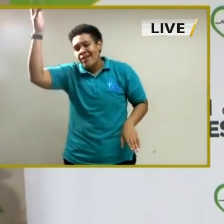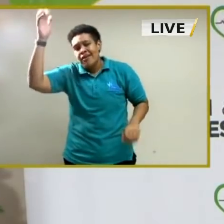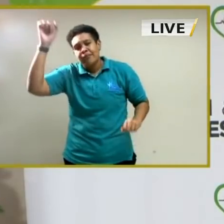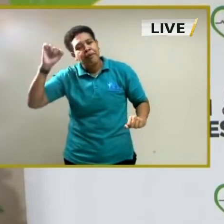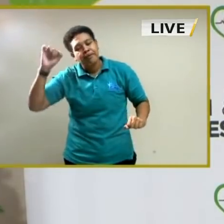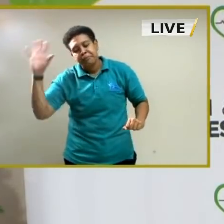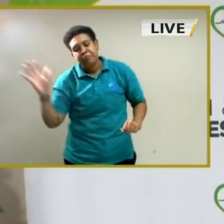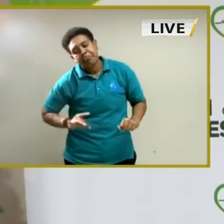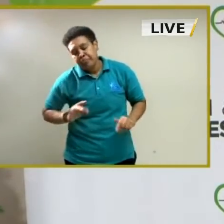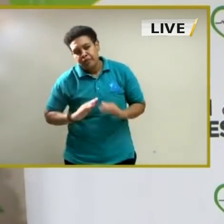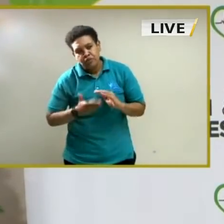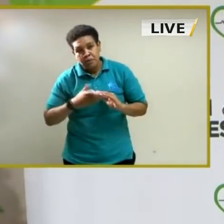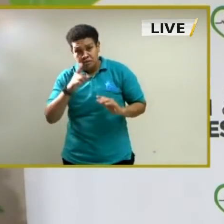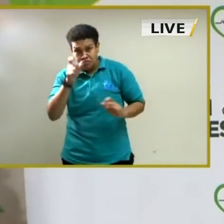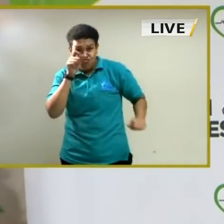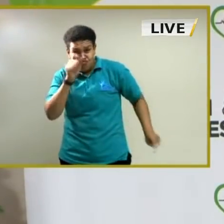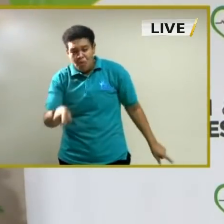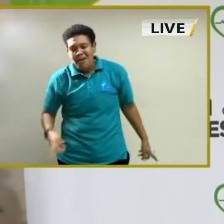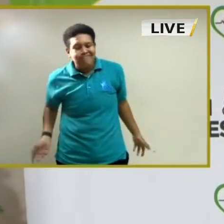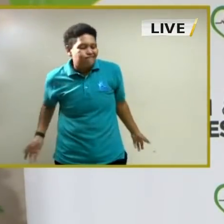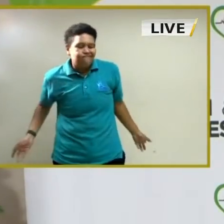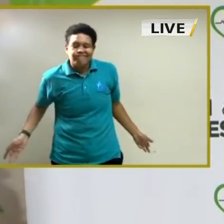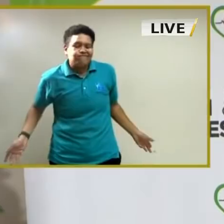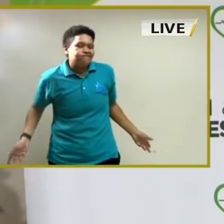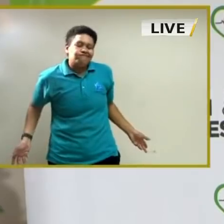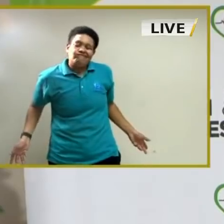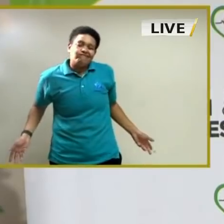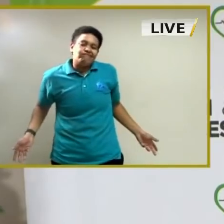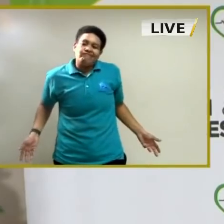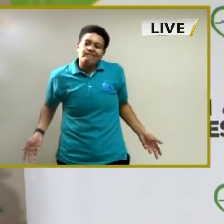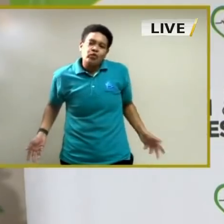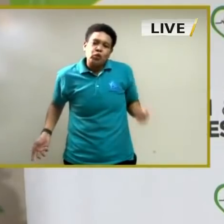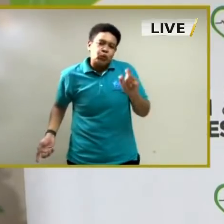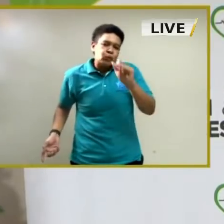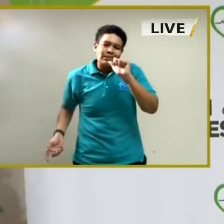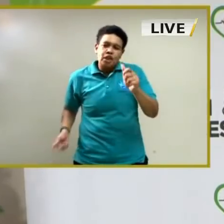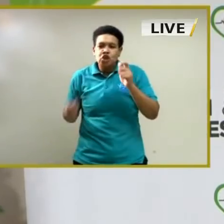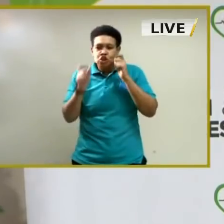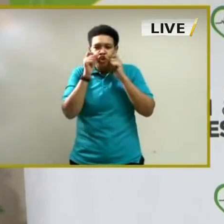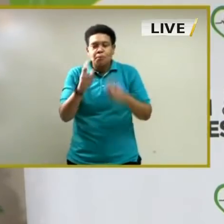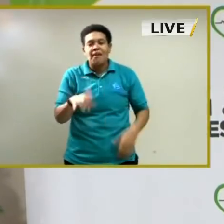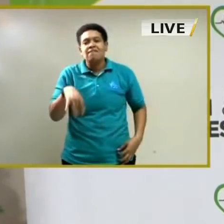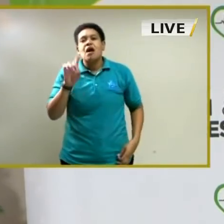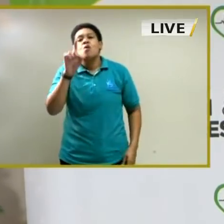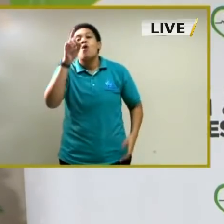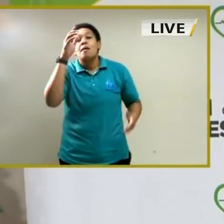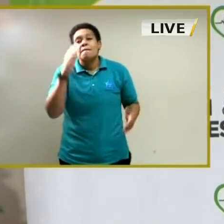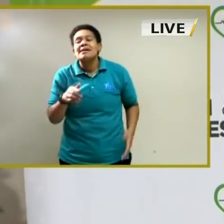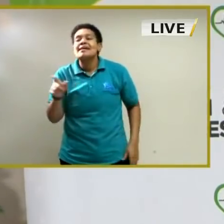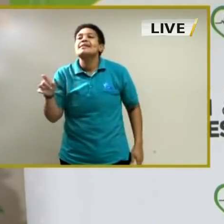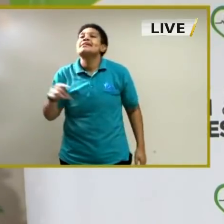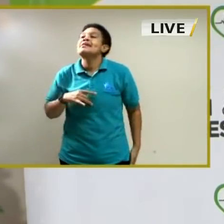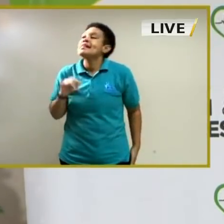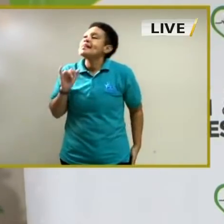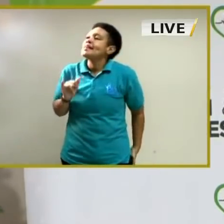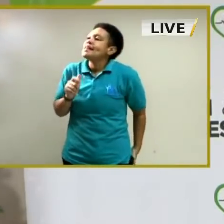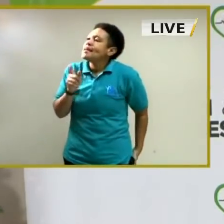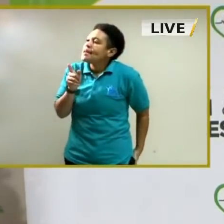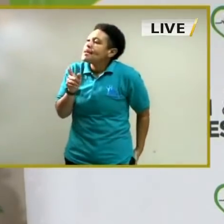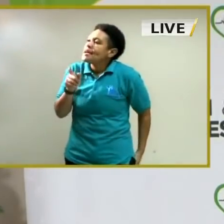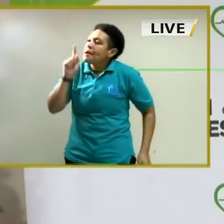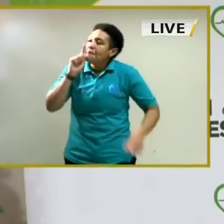be surprising that we have discovered at least one case, and I do believe there are other cases.